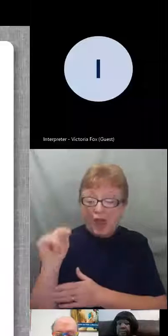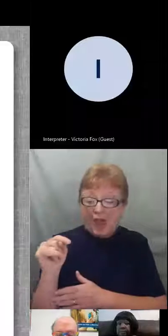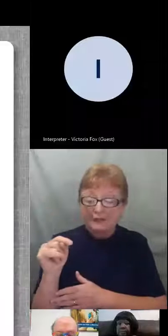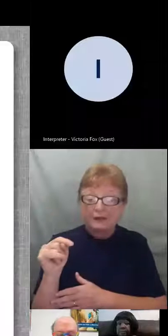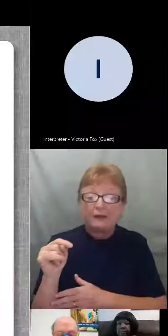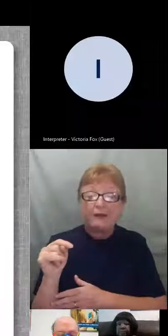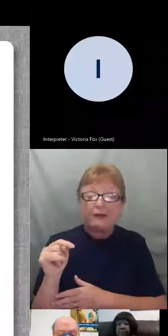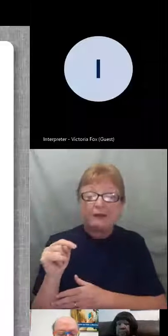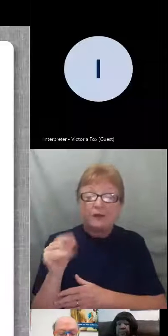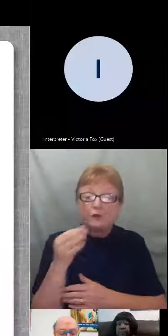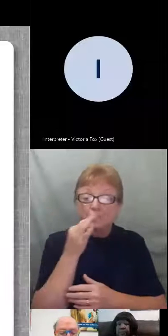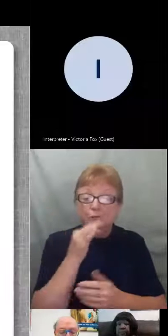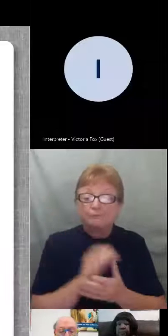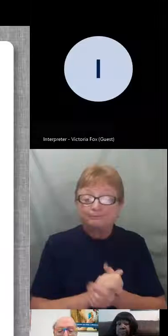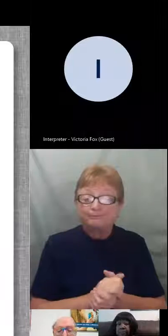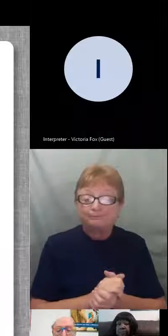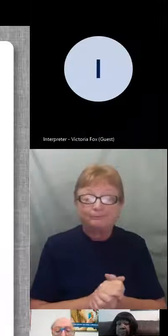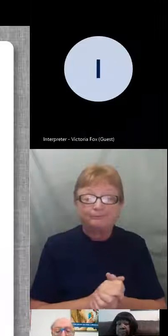in a little while.